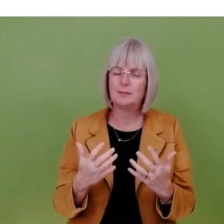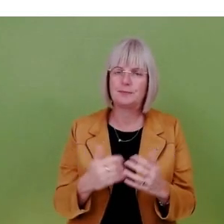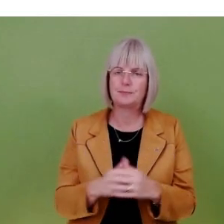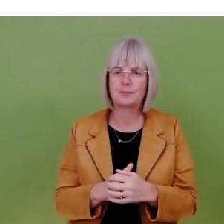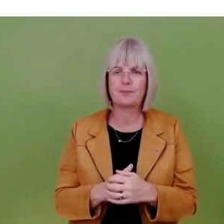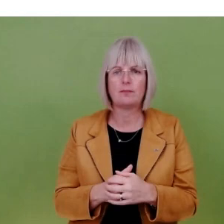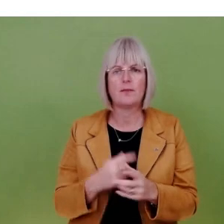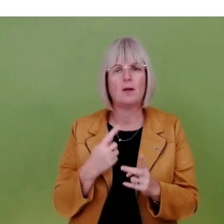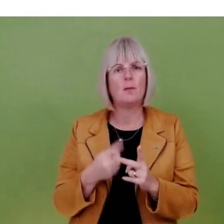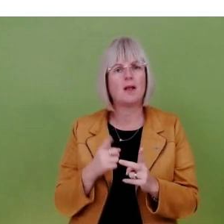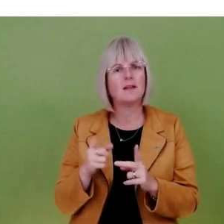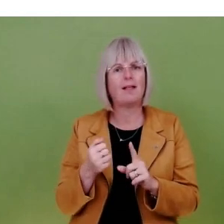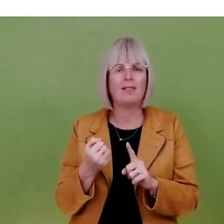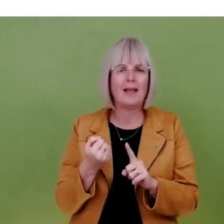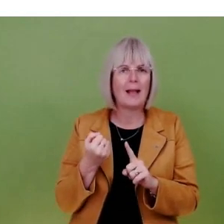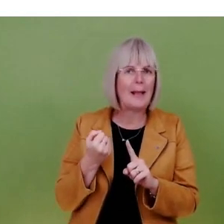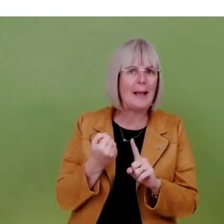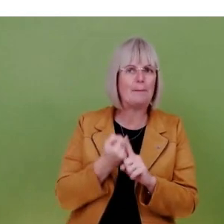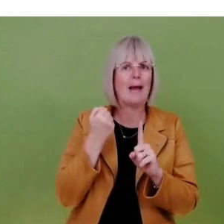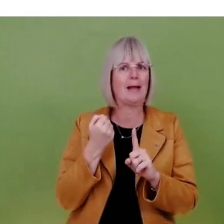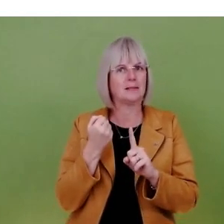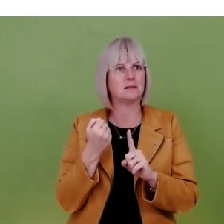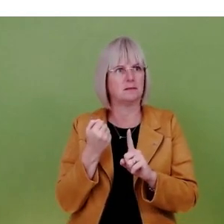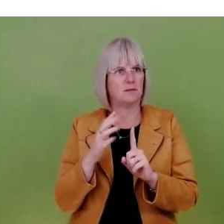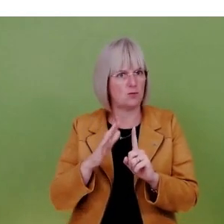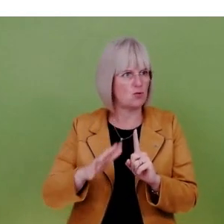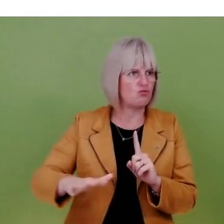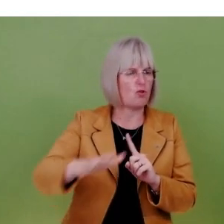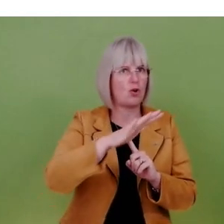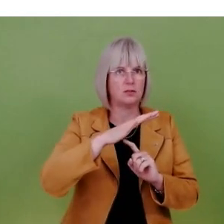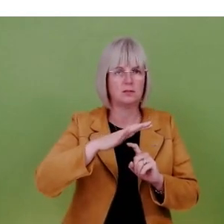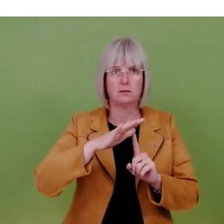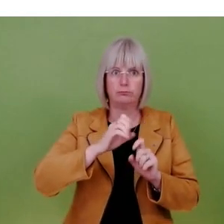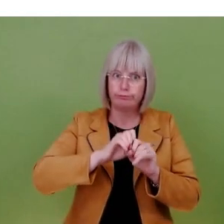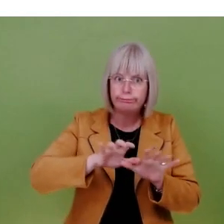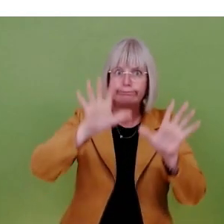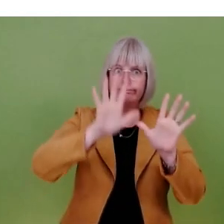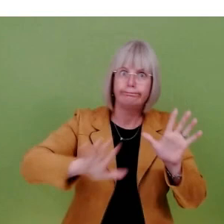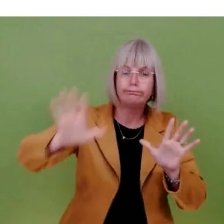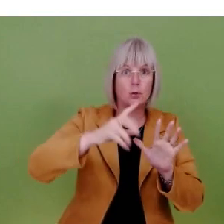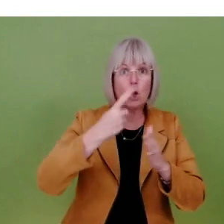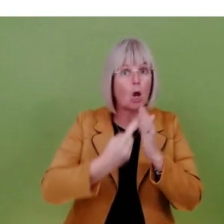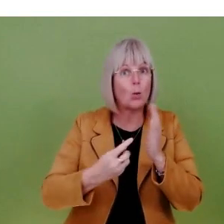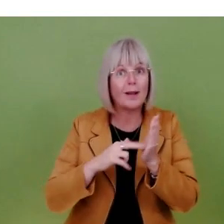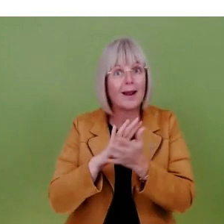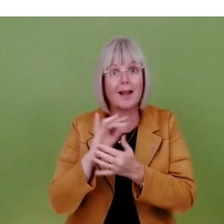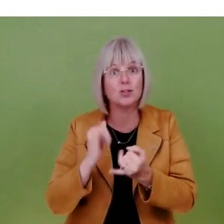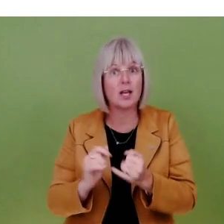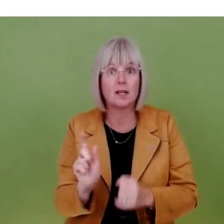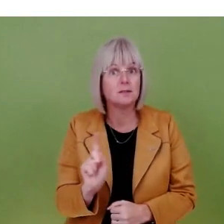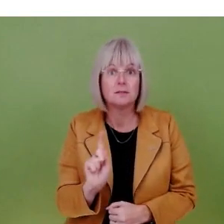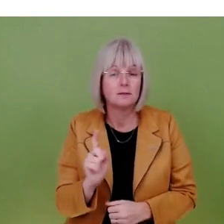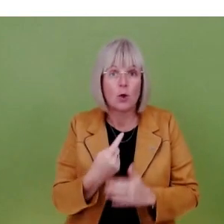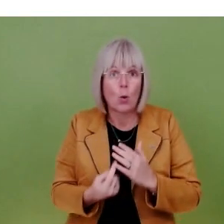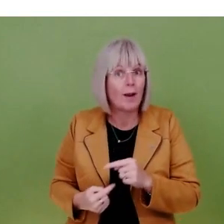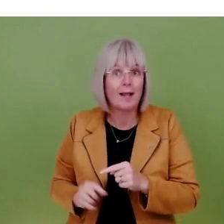having across the board, all over the place, not just in the NHS, but this is something that we experience on a